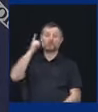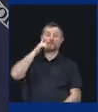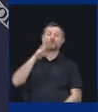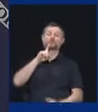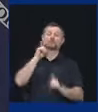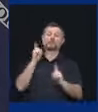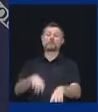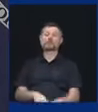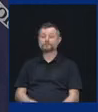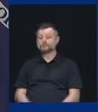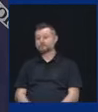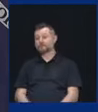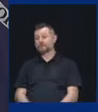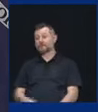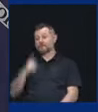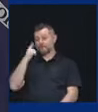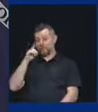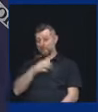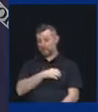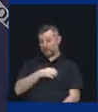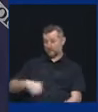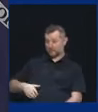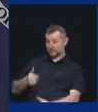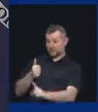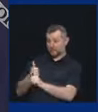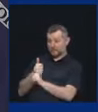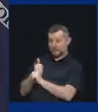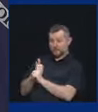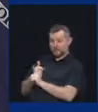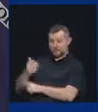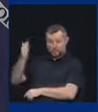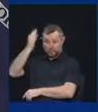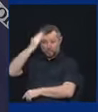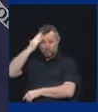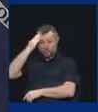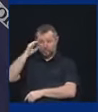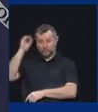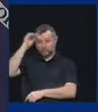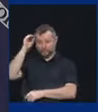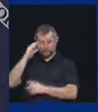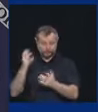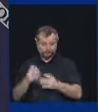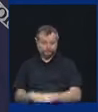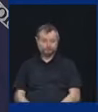As far as the mayor's concerned, and you know what I think about him, and you know what, frankly,